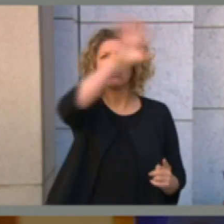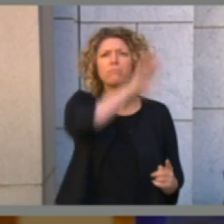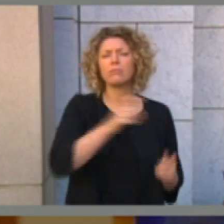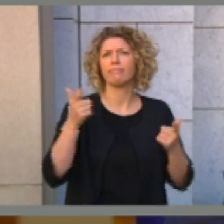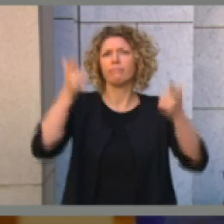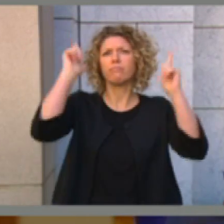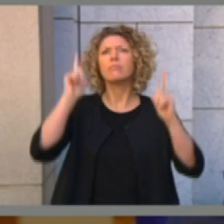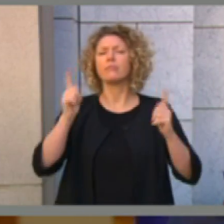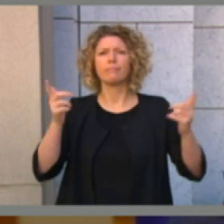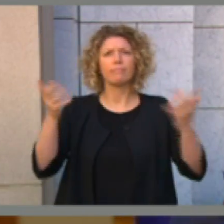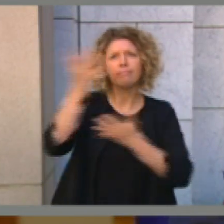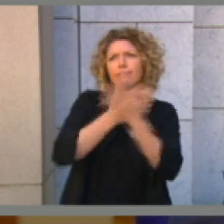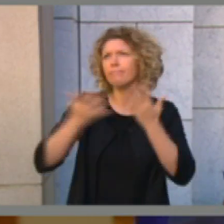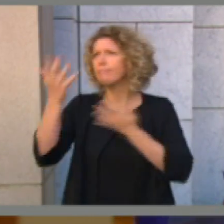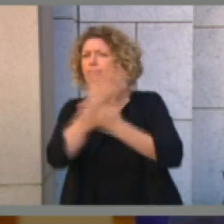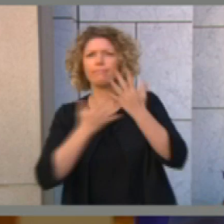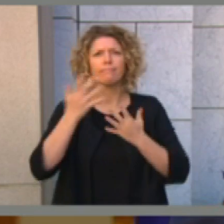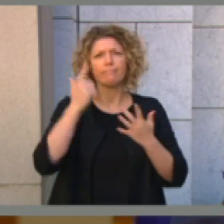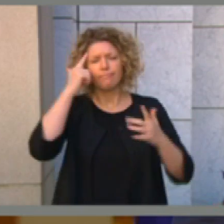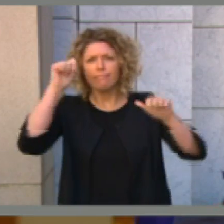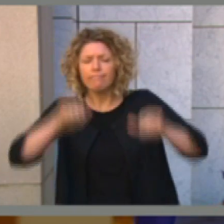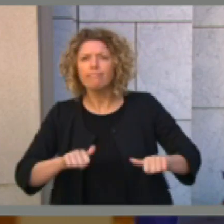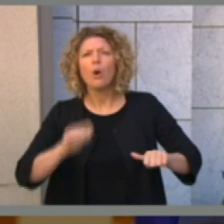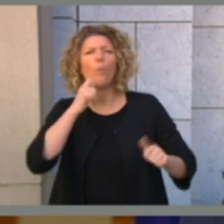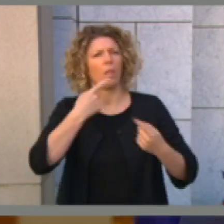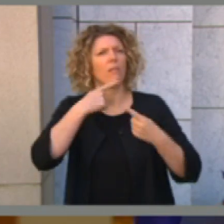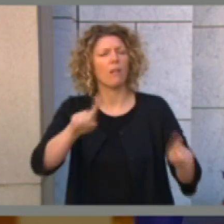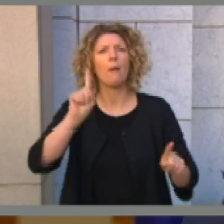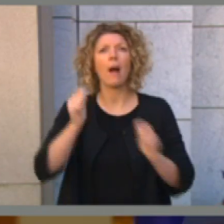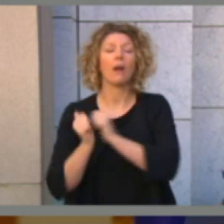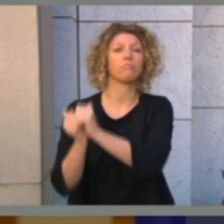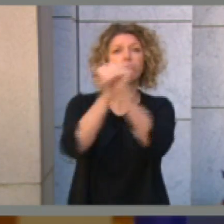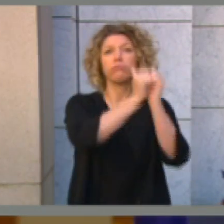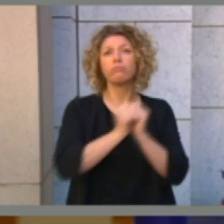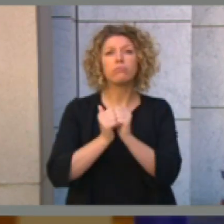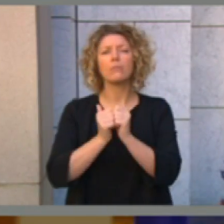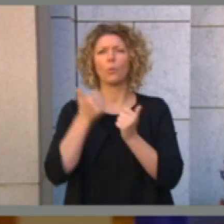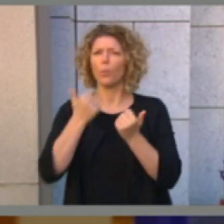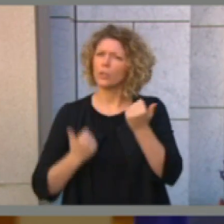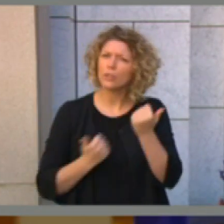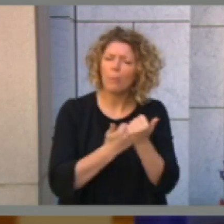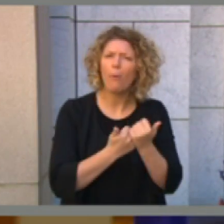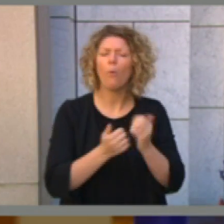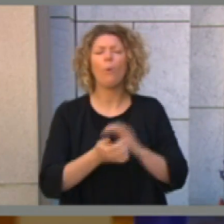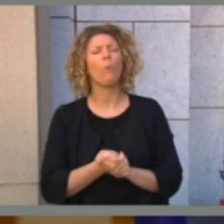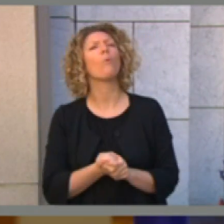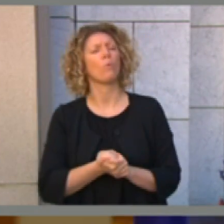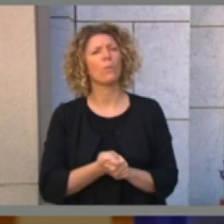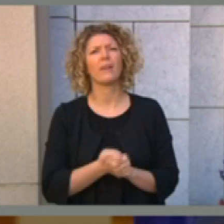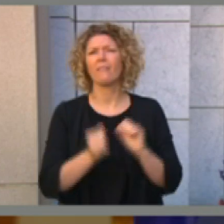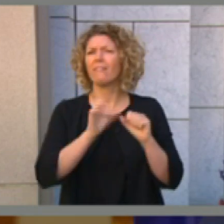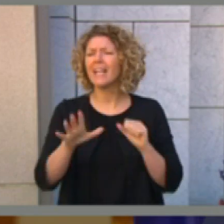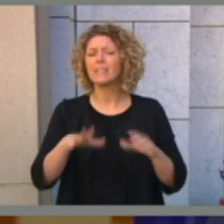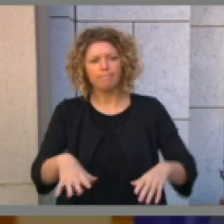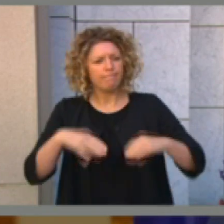their decisions in a moment. But the cooperation, the collaboration, the support, the candidness and the way people